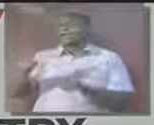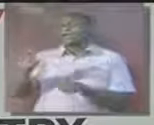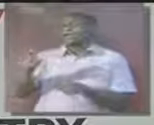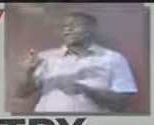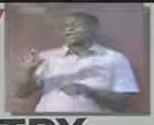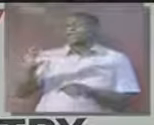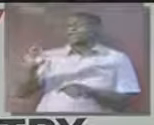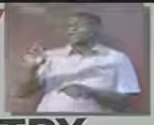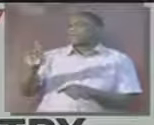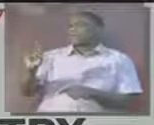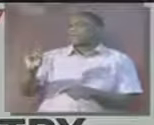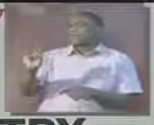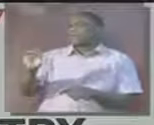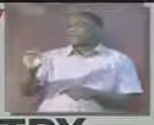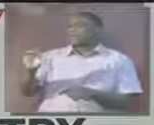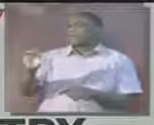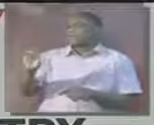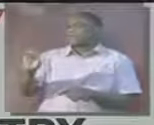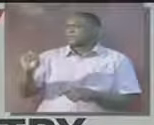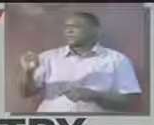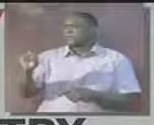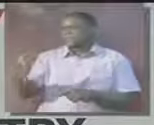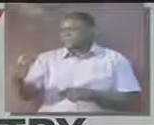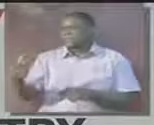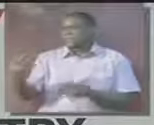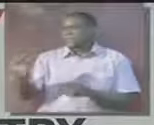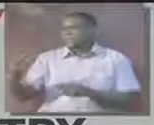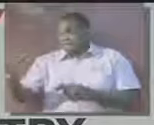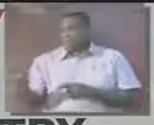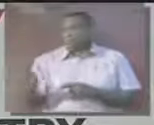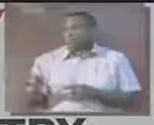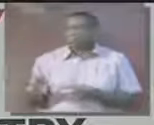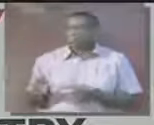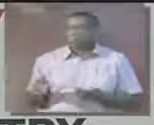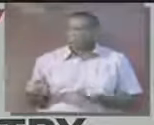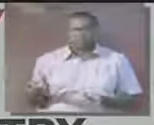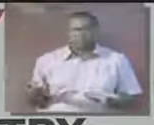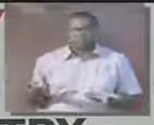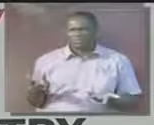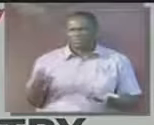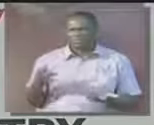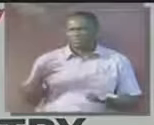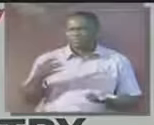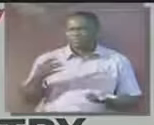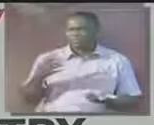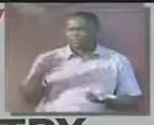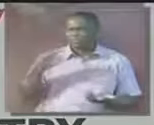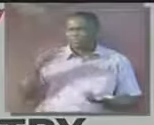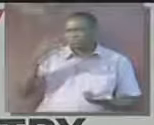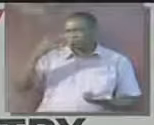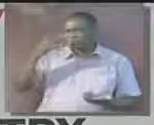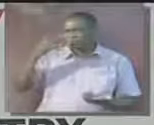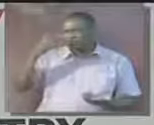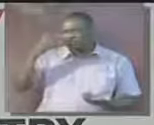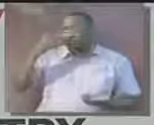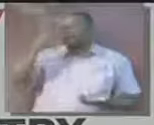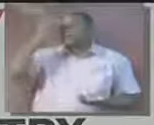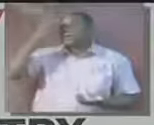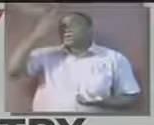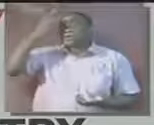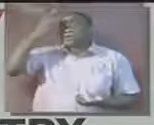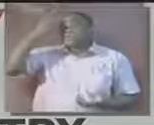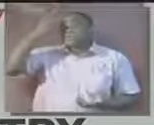through this morning, bearing in mind that our human resource is finite. It is